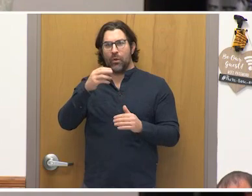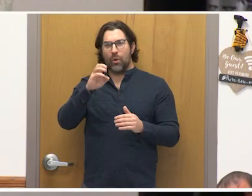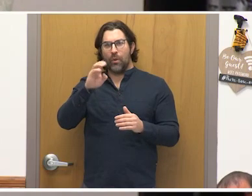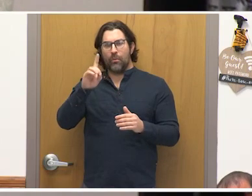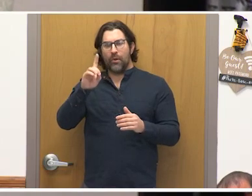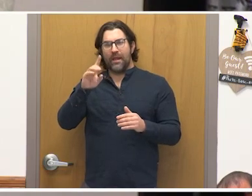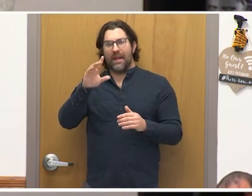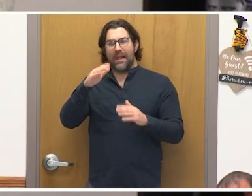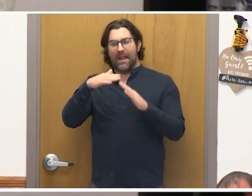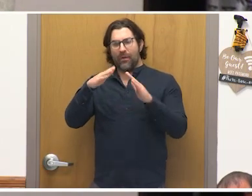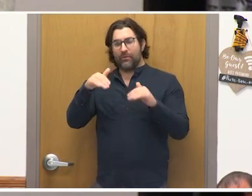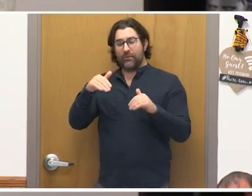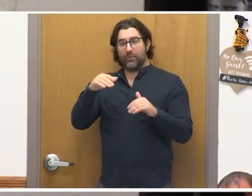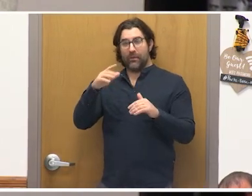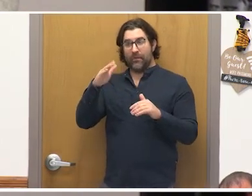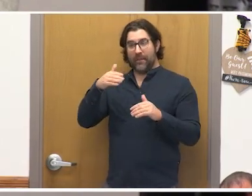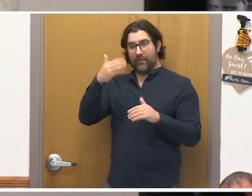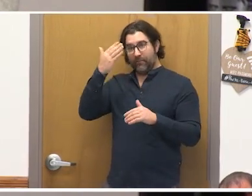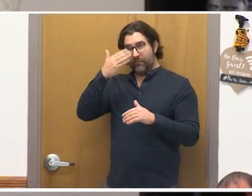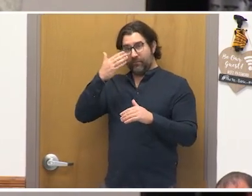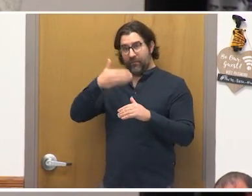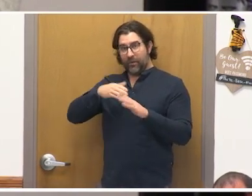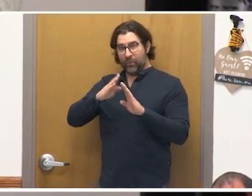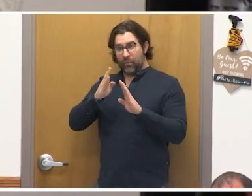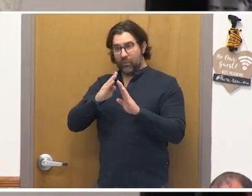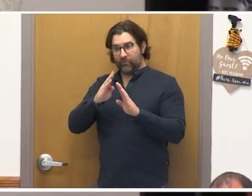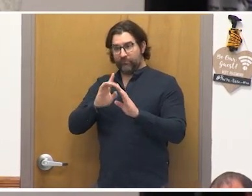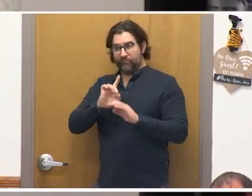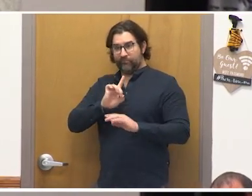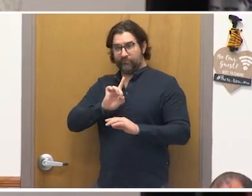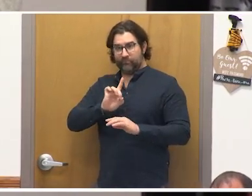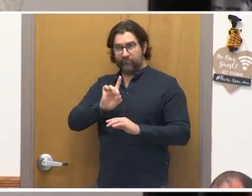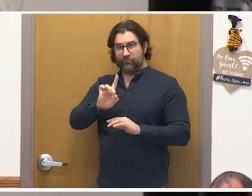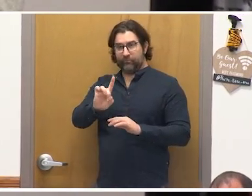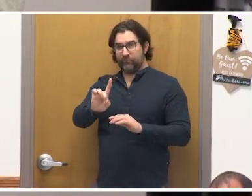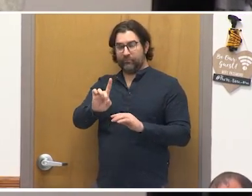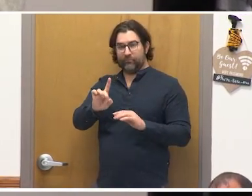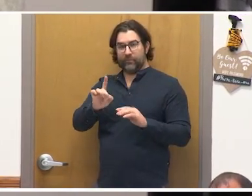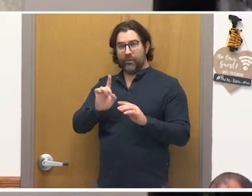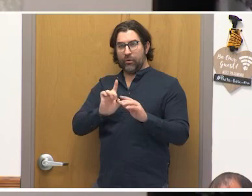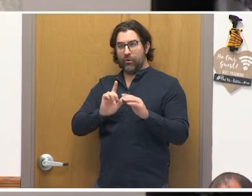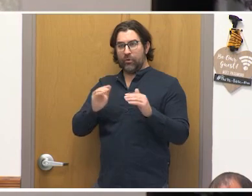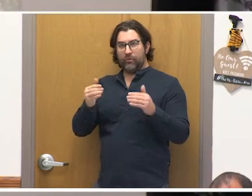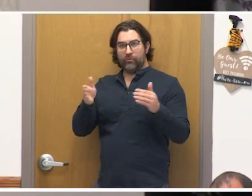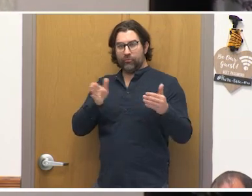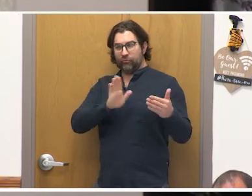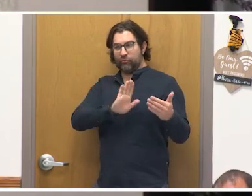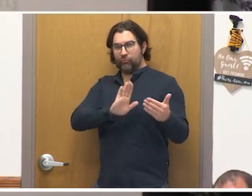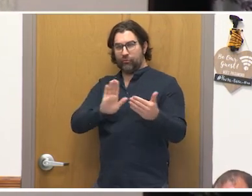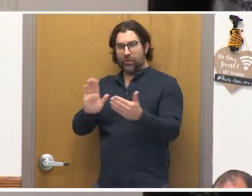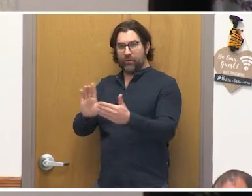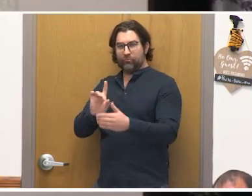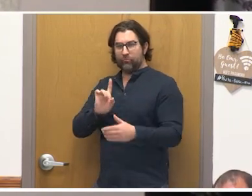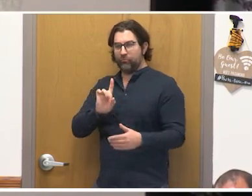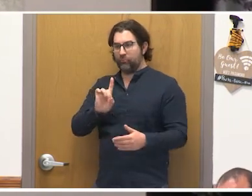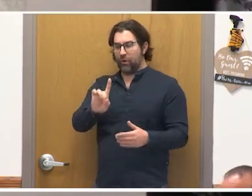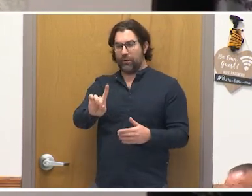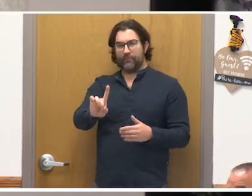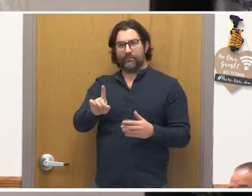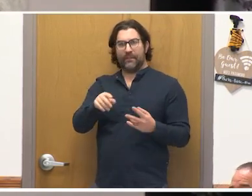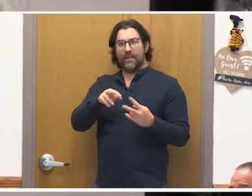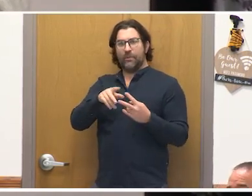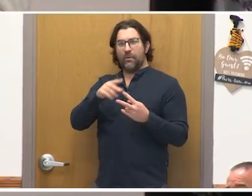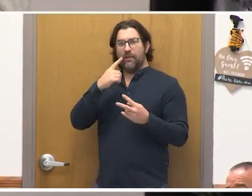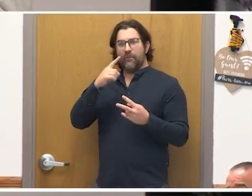their front door, out their driveway, and be able to cross the street right there to go either way for